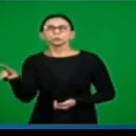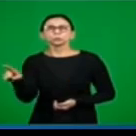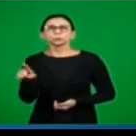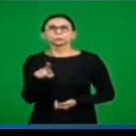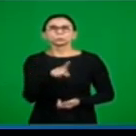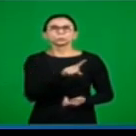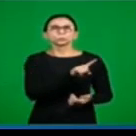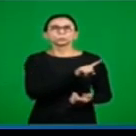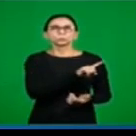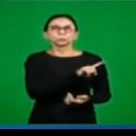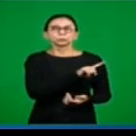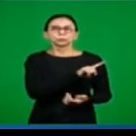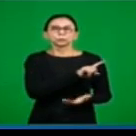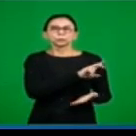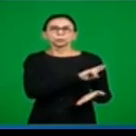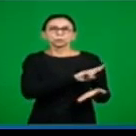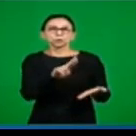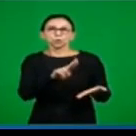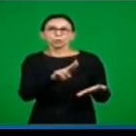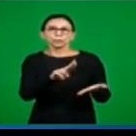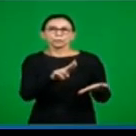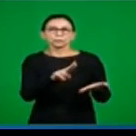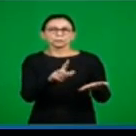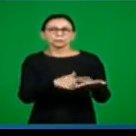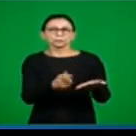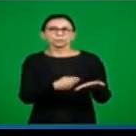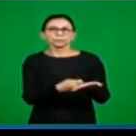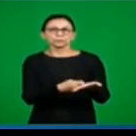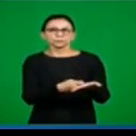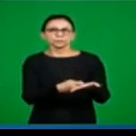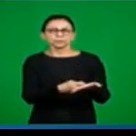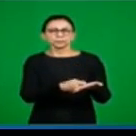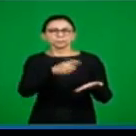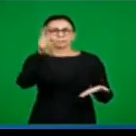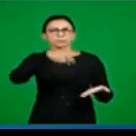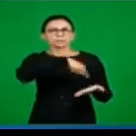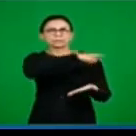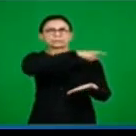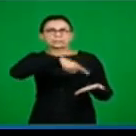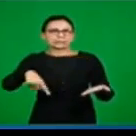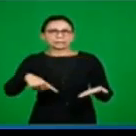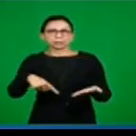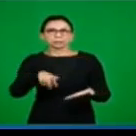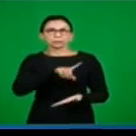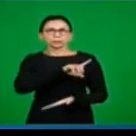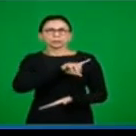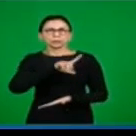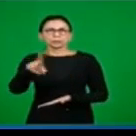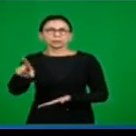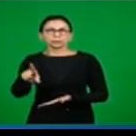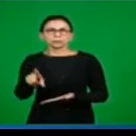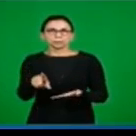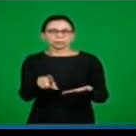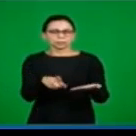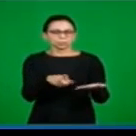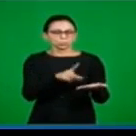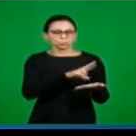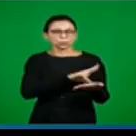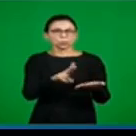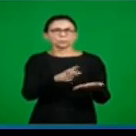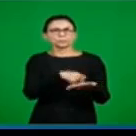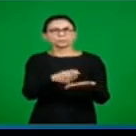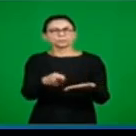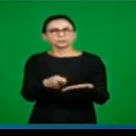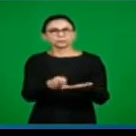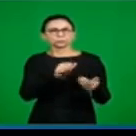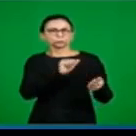Let them be brought out of the book of the living and not be written with the righteous. So this is